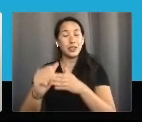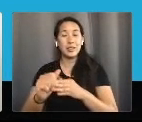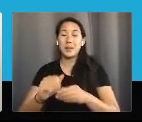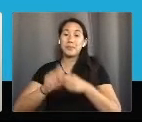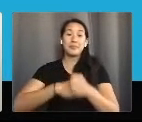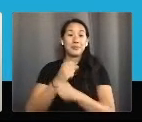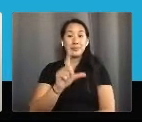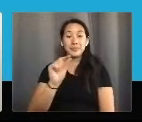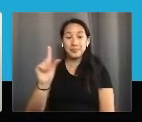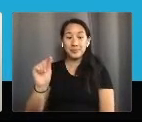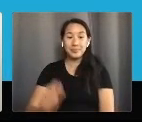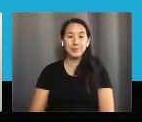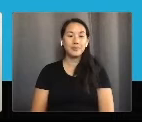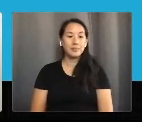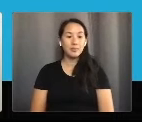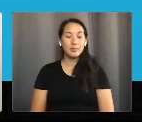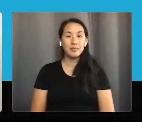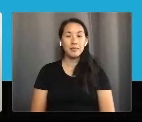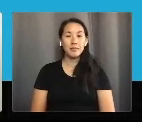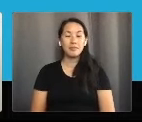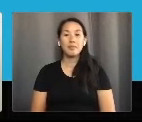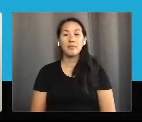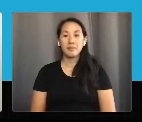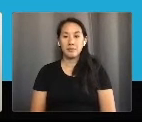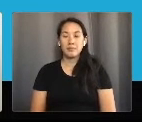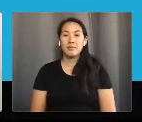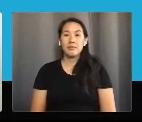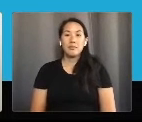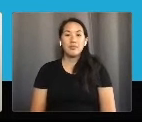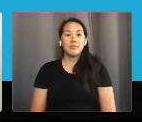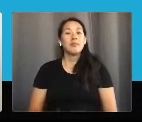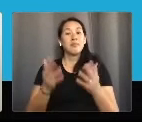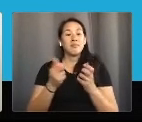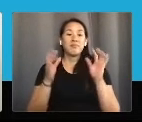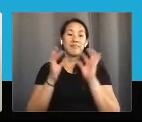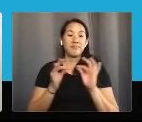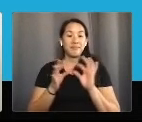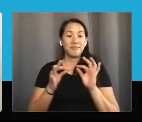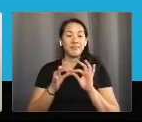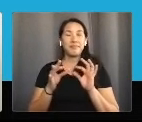And here I just want to say a few words about 2020.